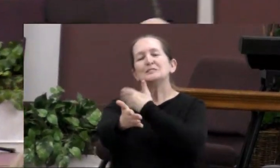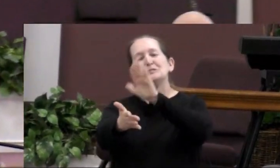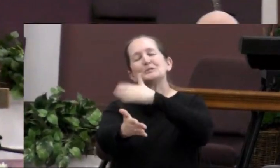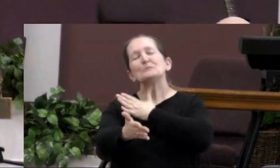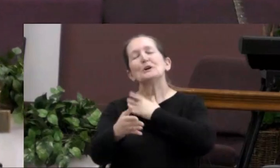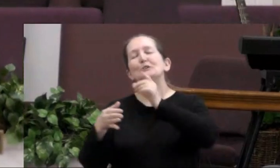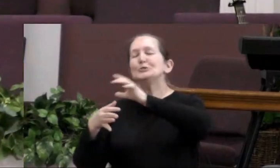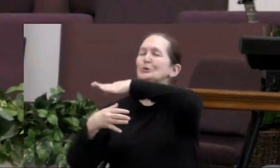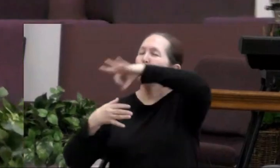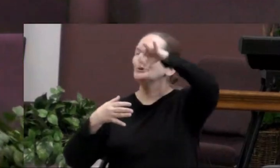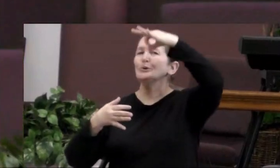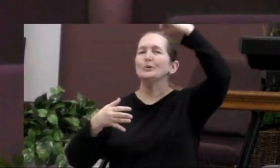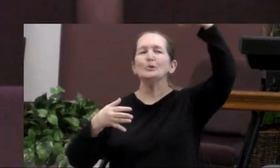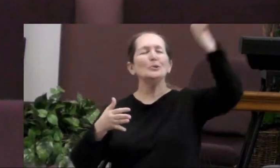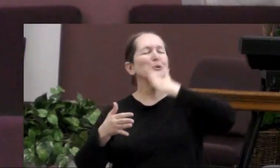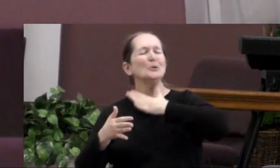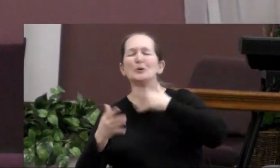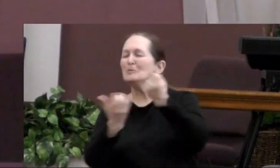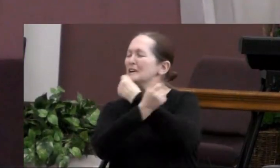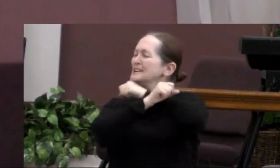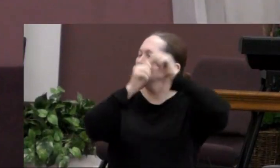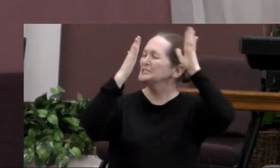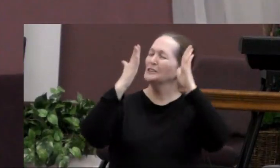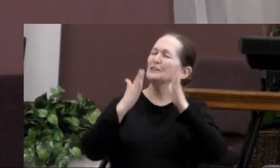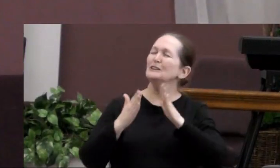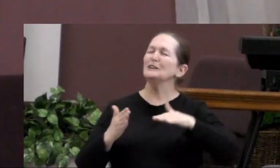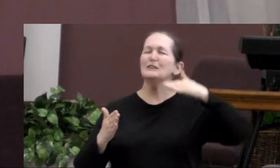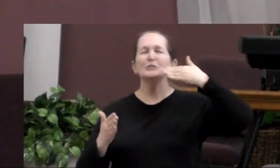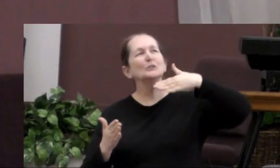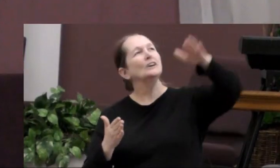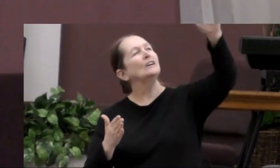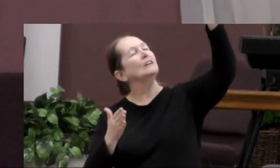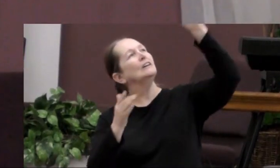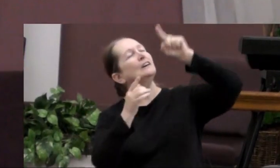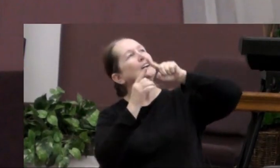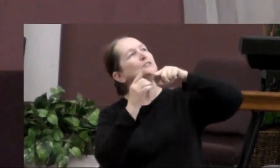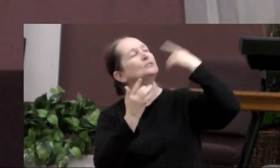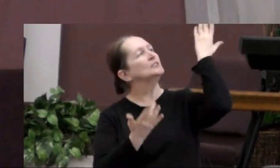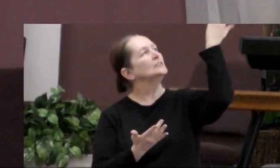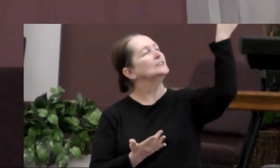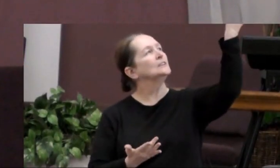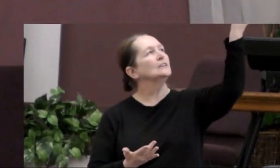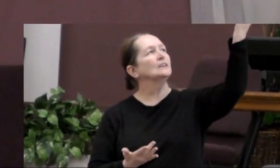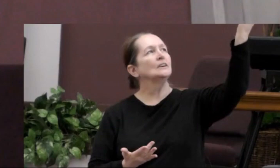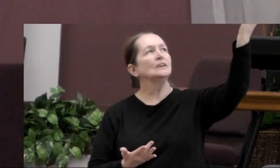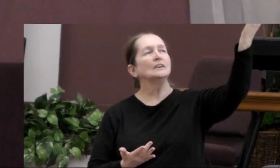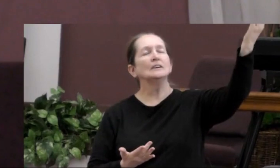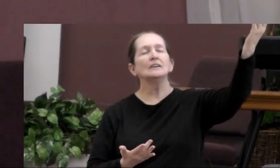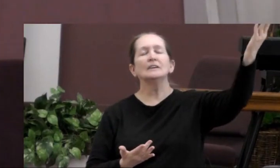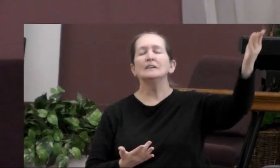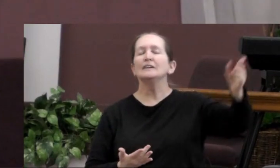Then sings my soul, my Savior God to thee.